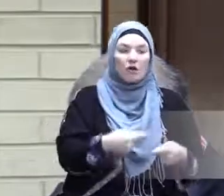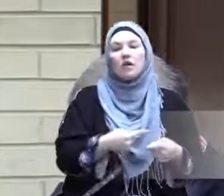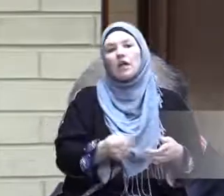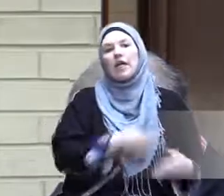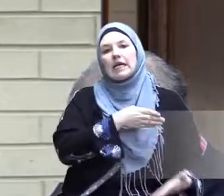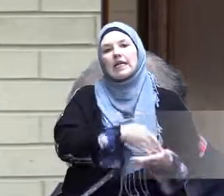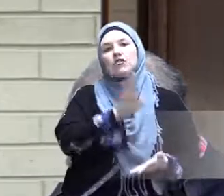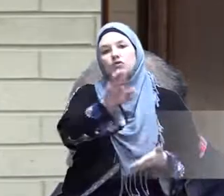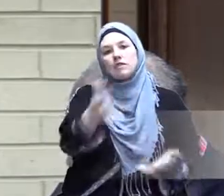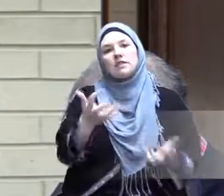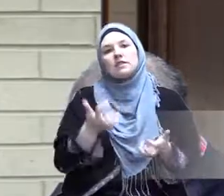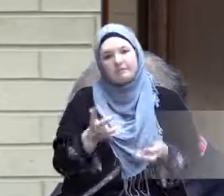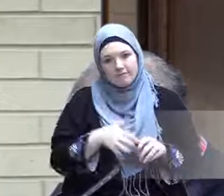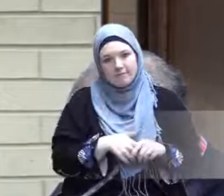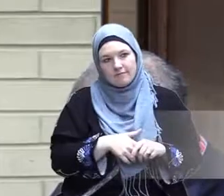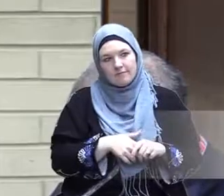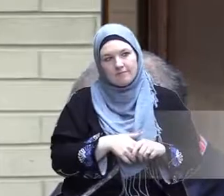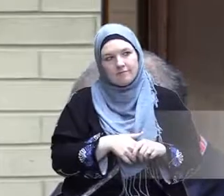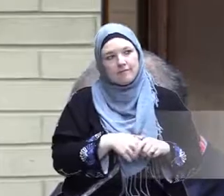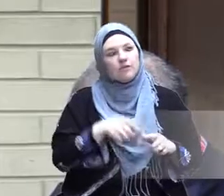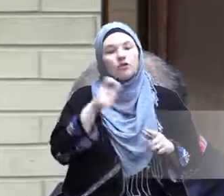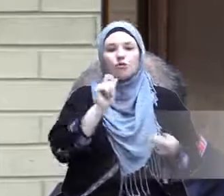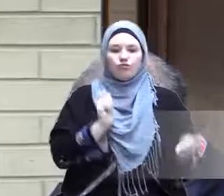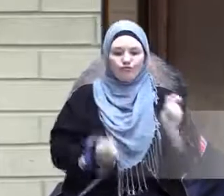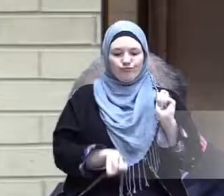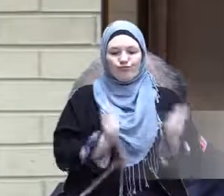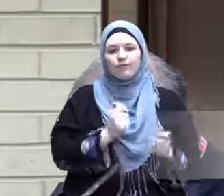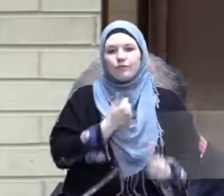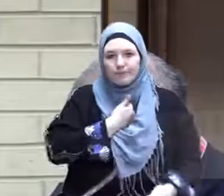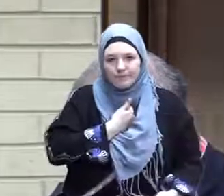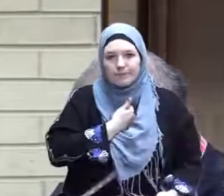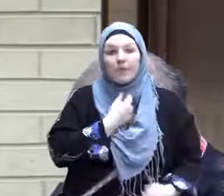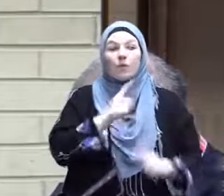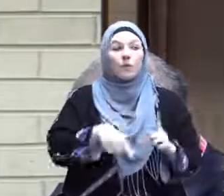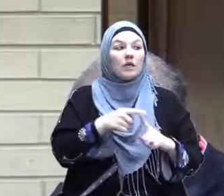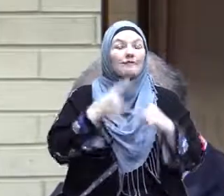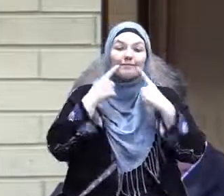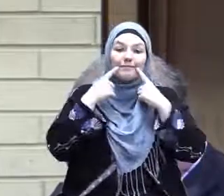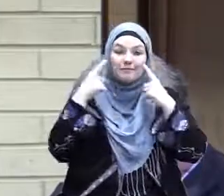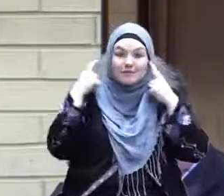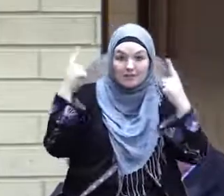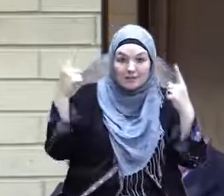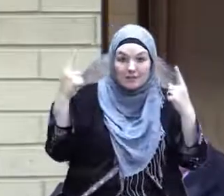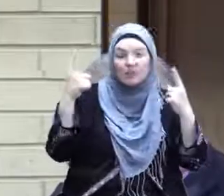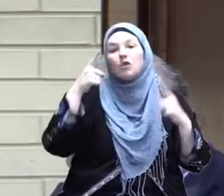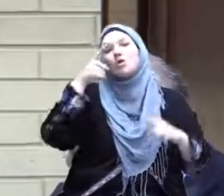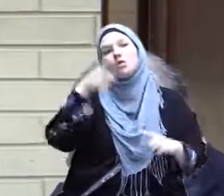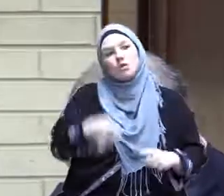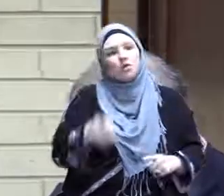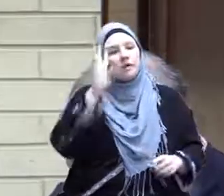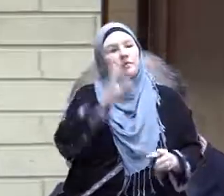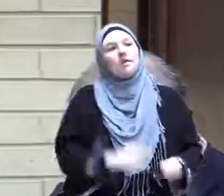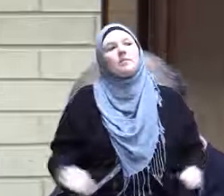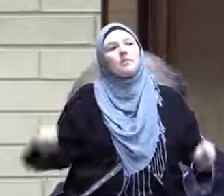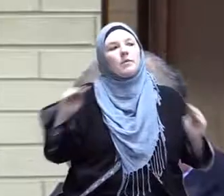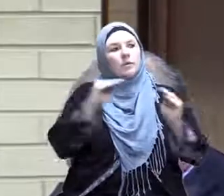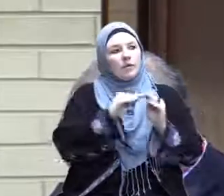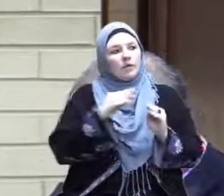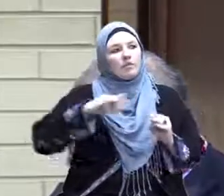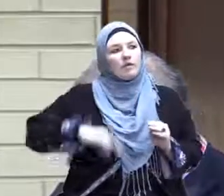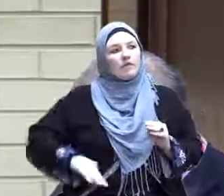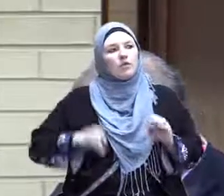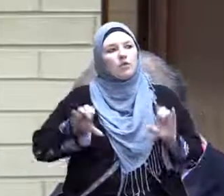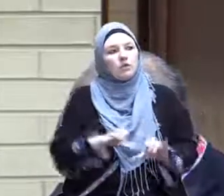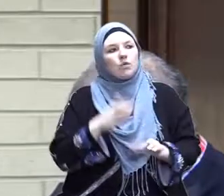against your desires so that you adjust yourself. And when you succeed, you will be more inclined